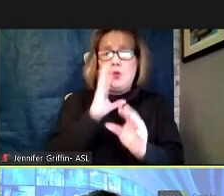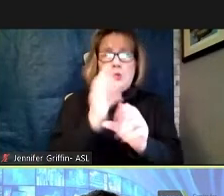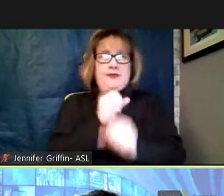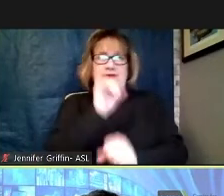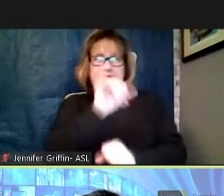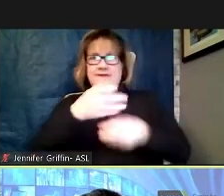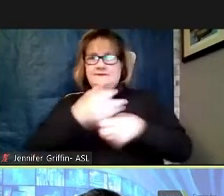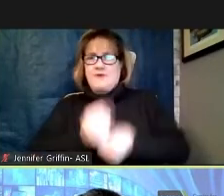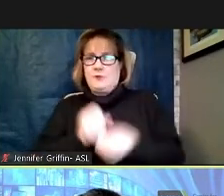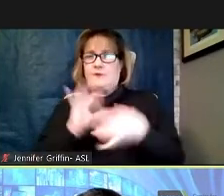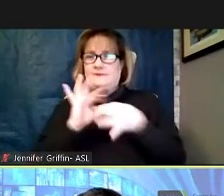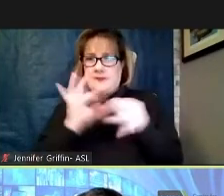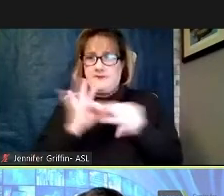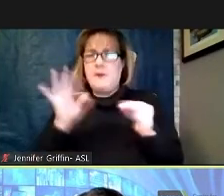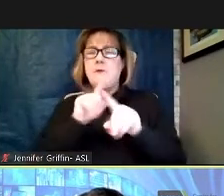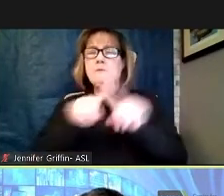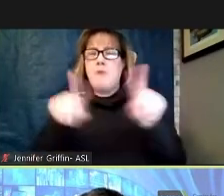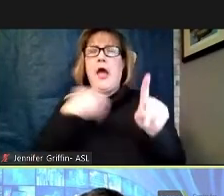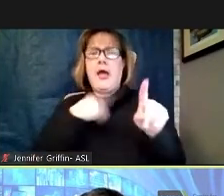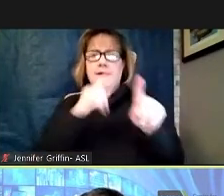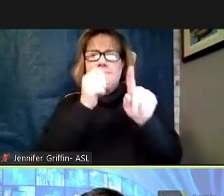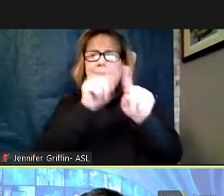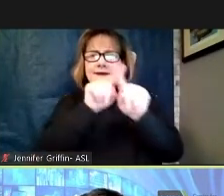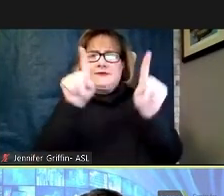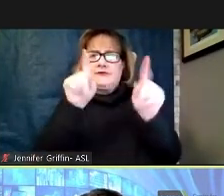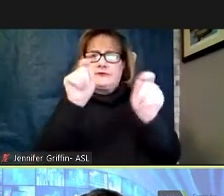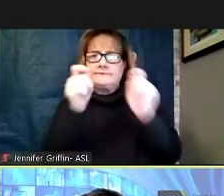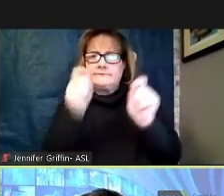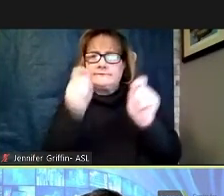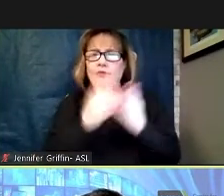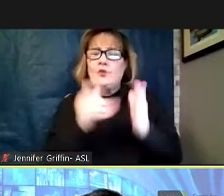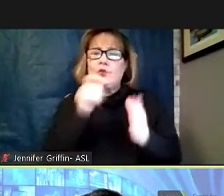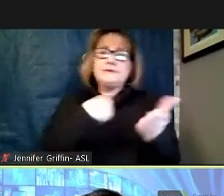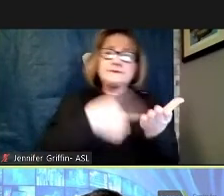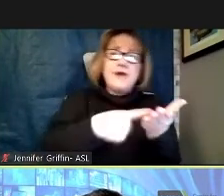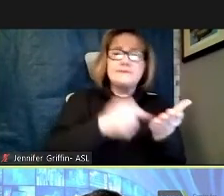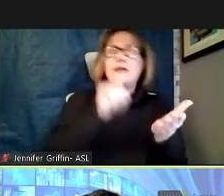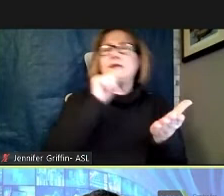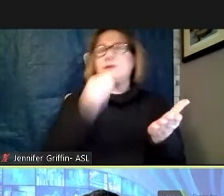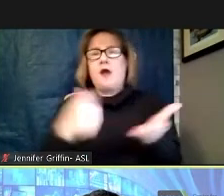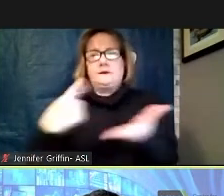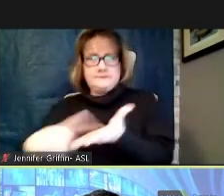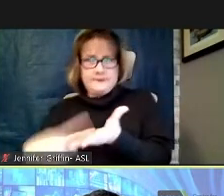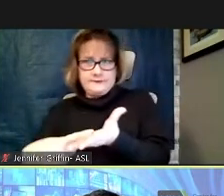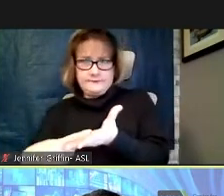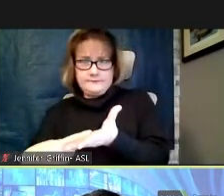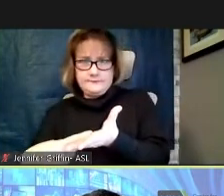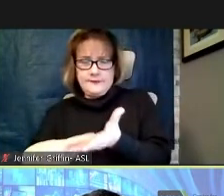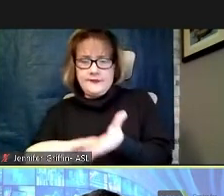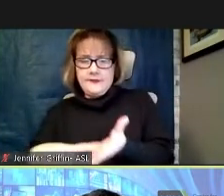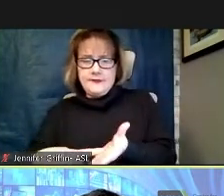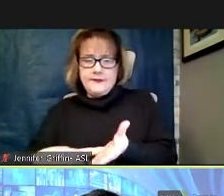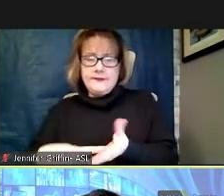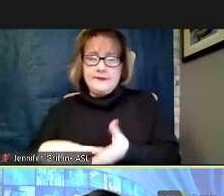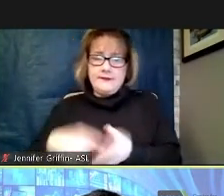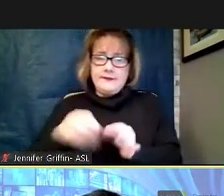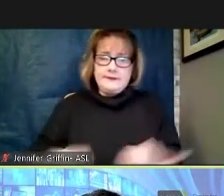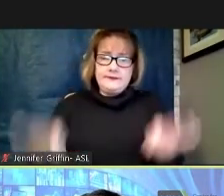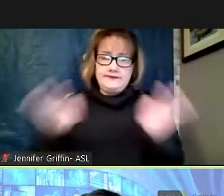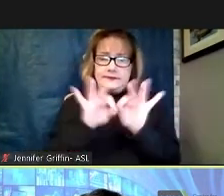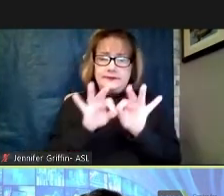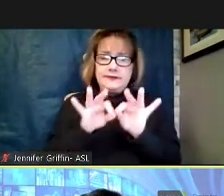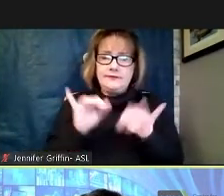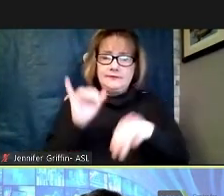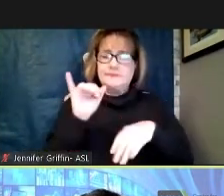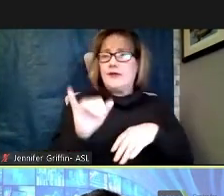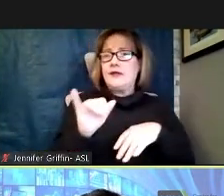statement, but there will be a difference in the summary statement of those who are discussed and not discussed. Key elements of the summary statement are